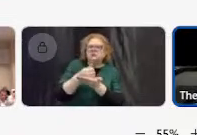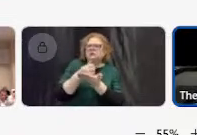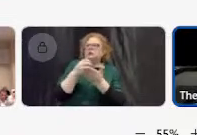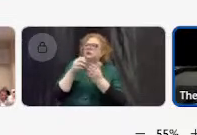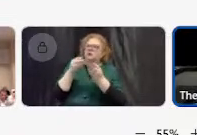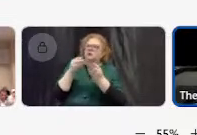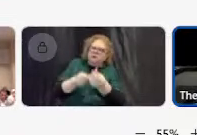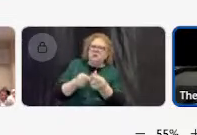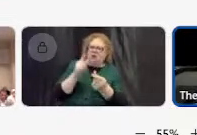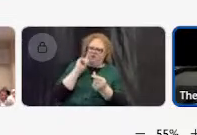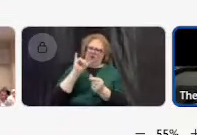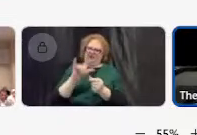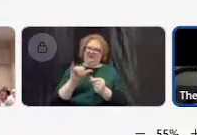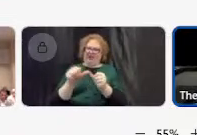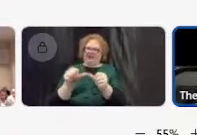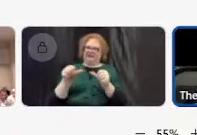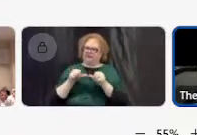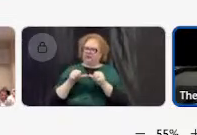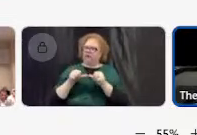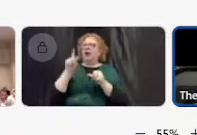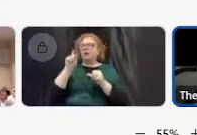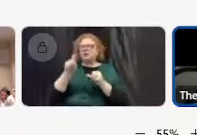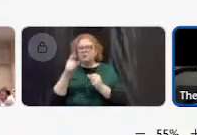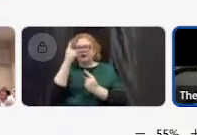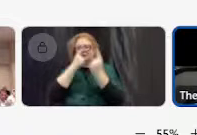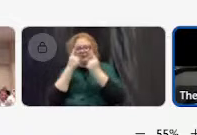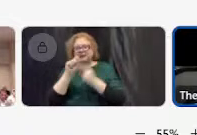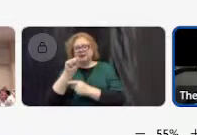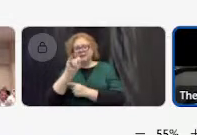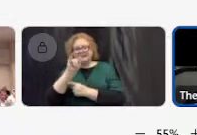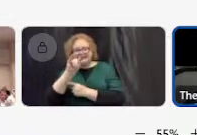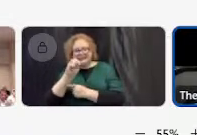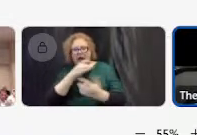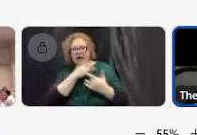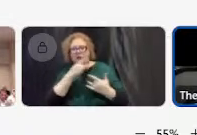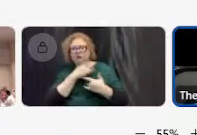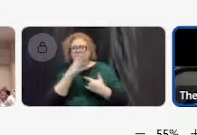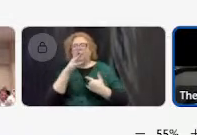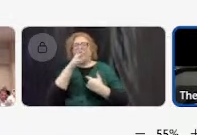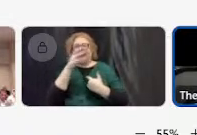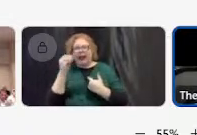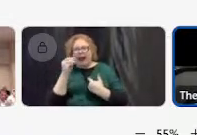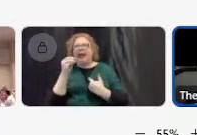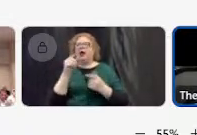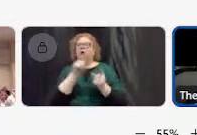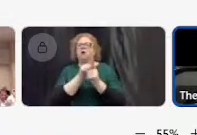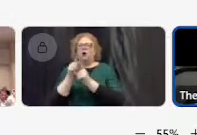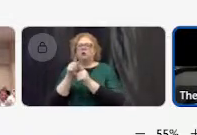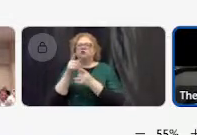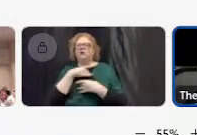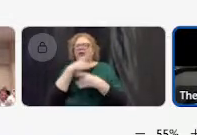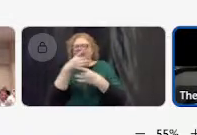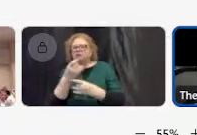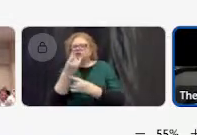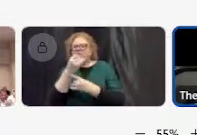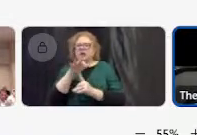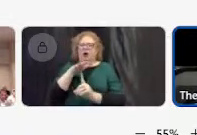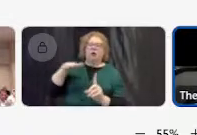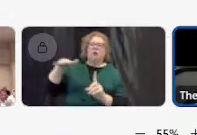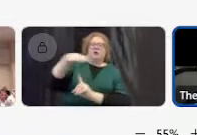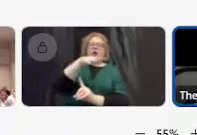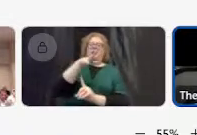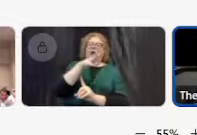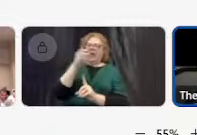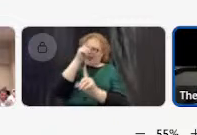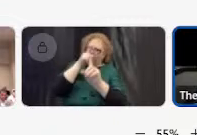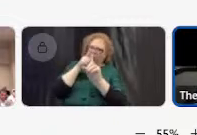consideration specific site concerns and interests with the assuring that the goals of the plan are being achieved.